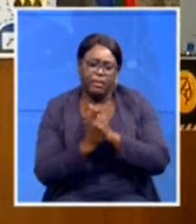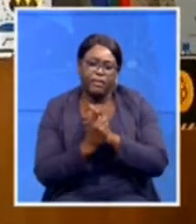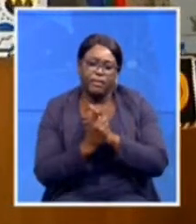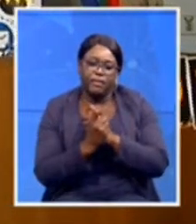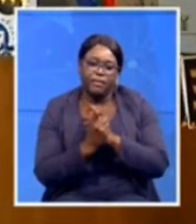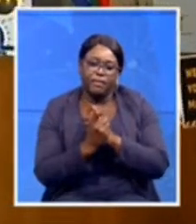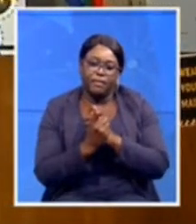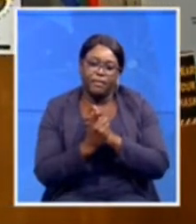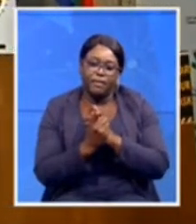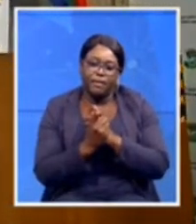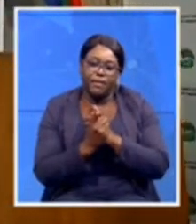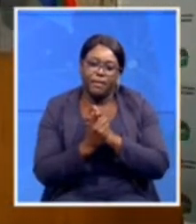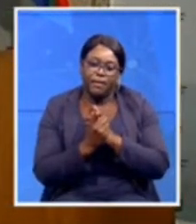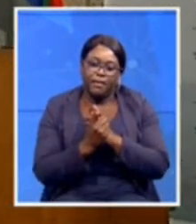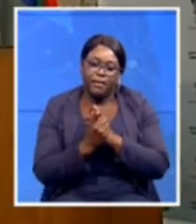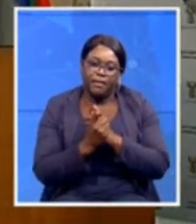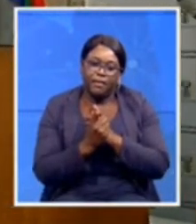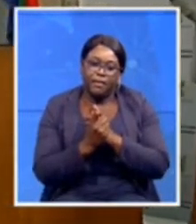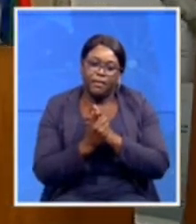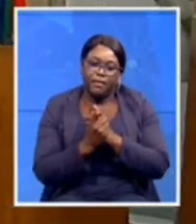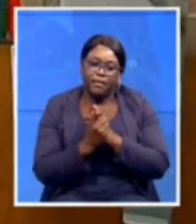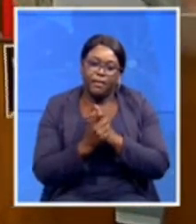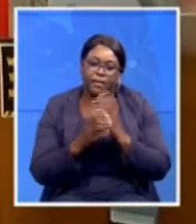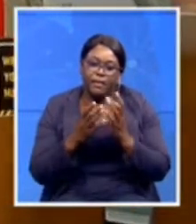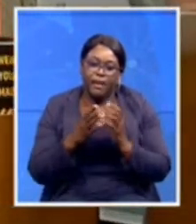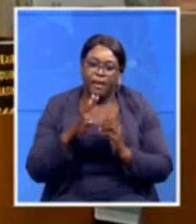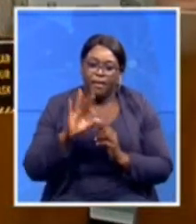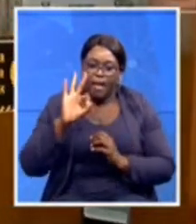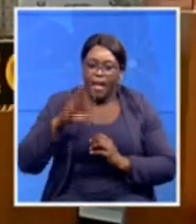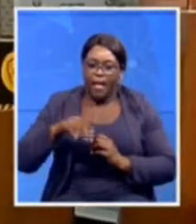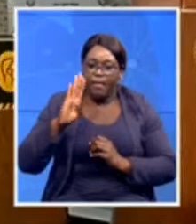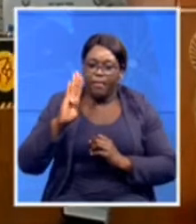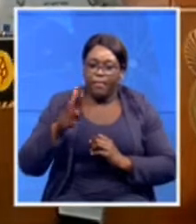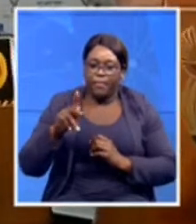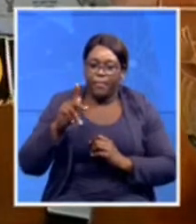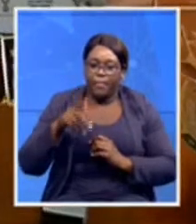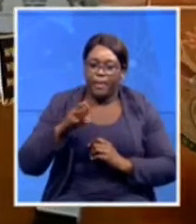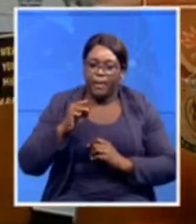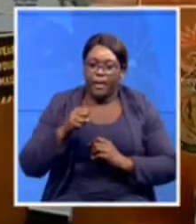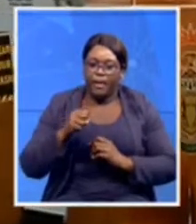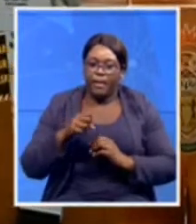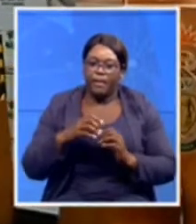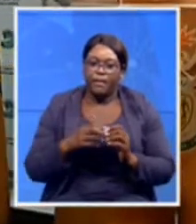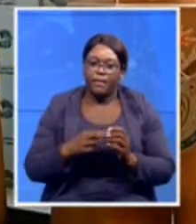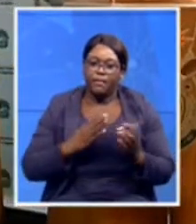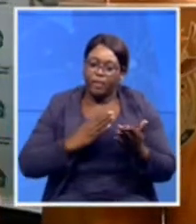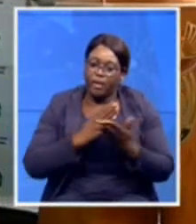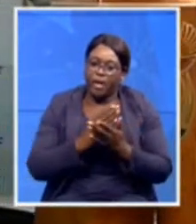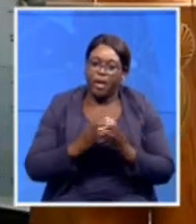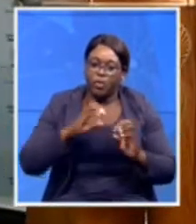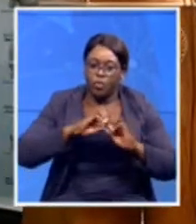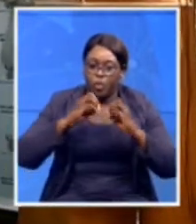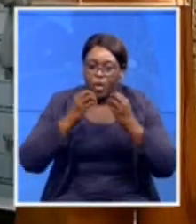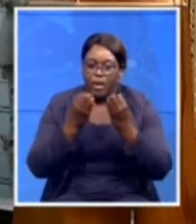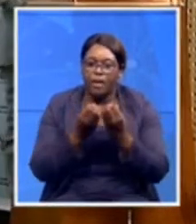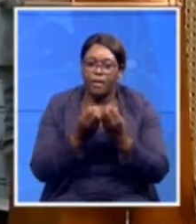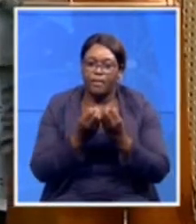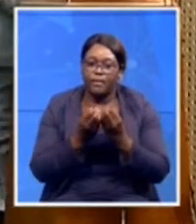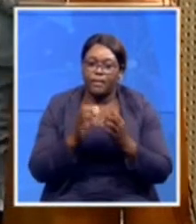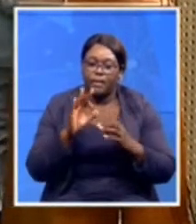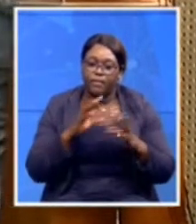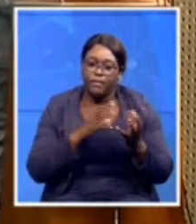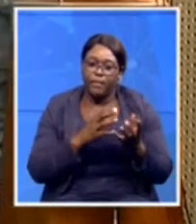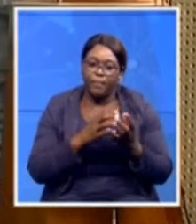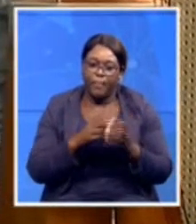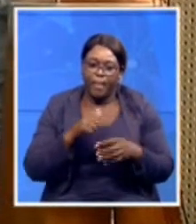the FPB as an organization. One, it has expanded its mandates threefold. In other words, from what you used to know as